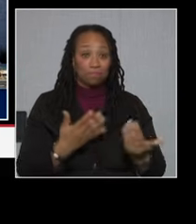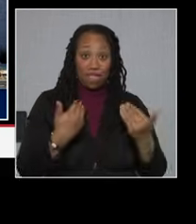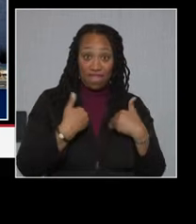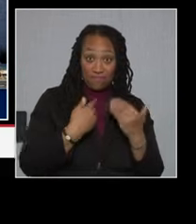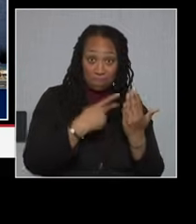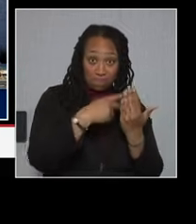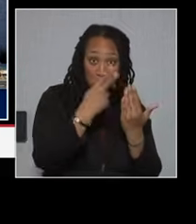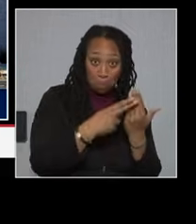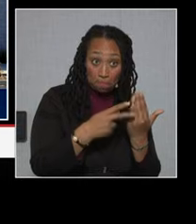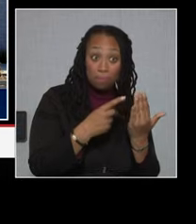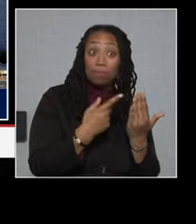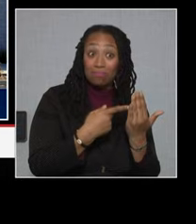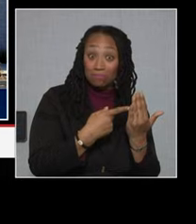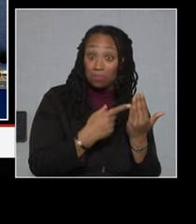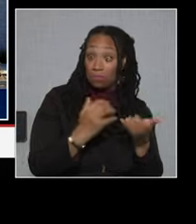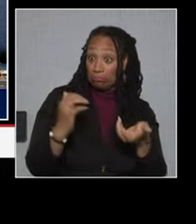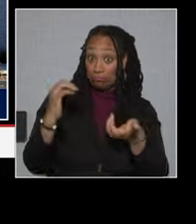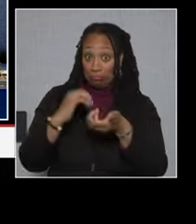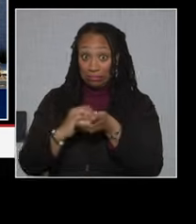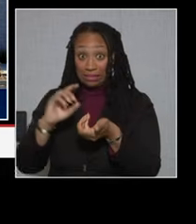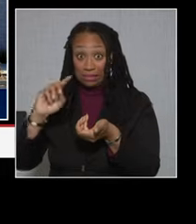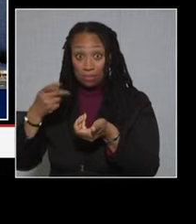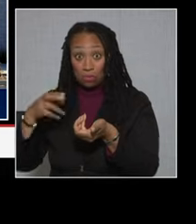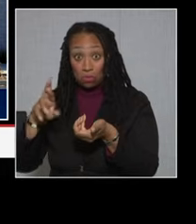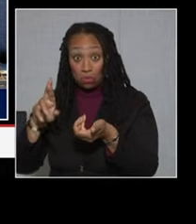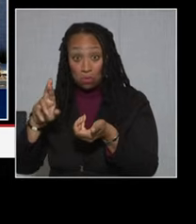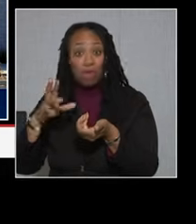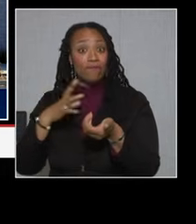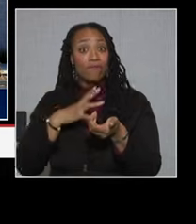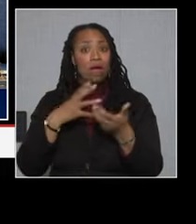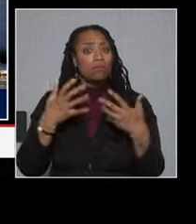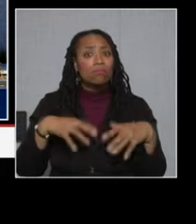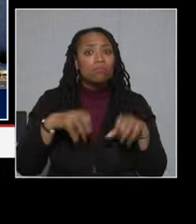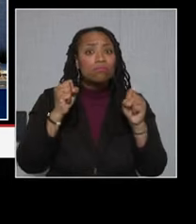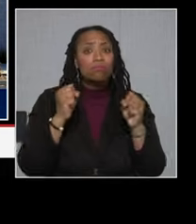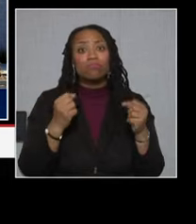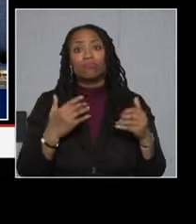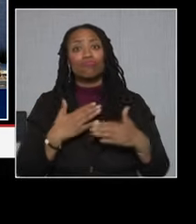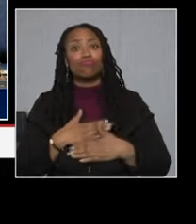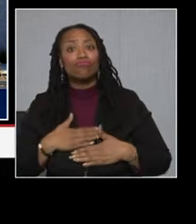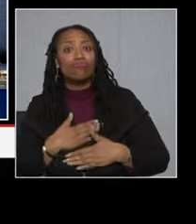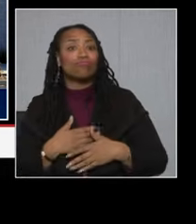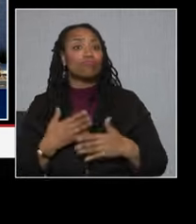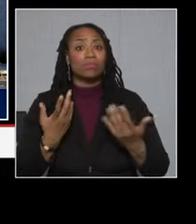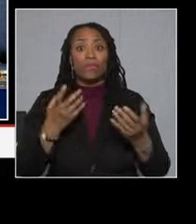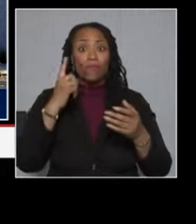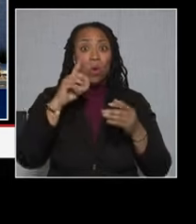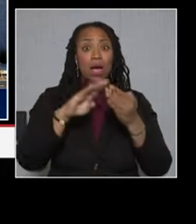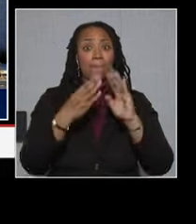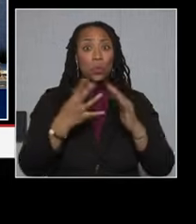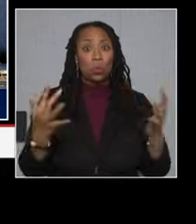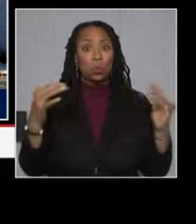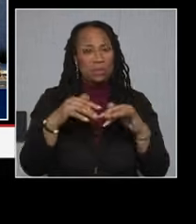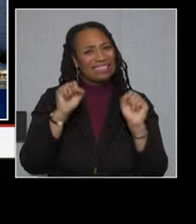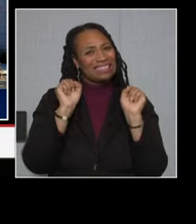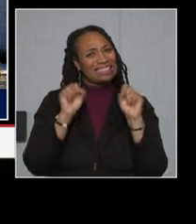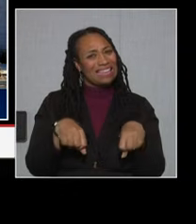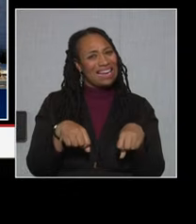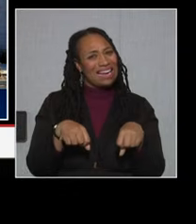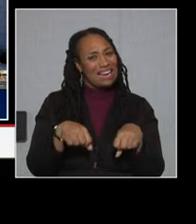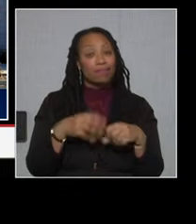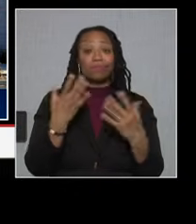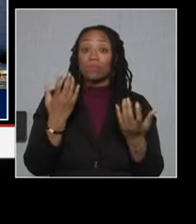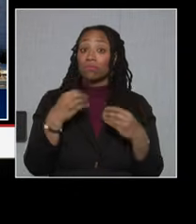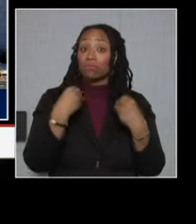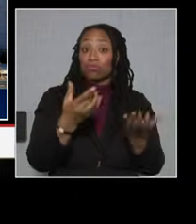on a recreational program around the city. We have grants available, and I think some